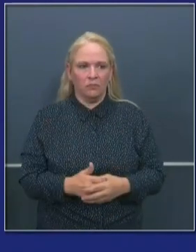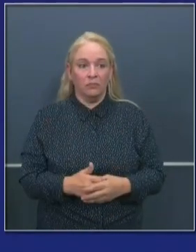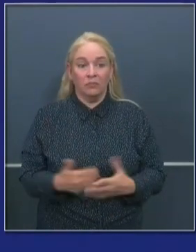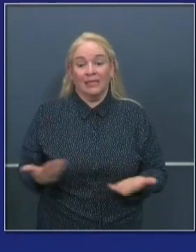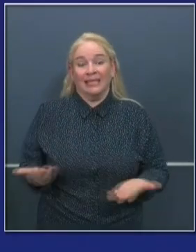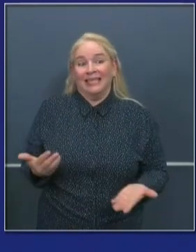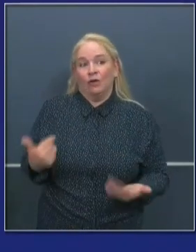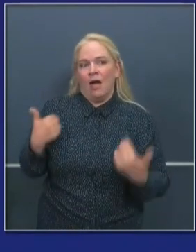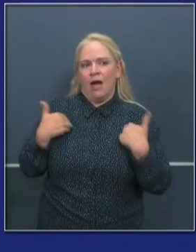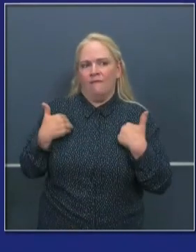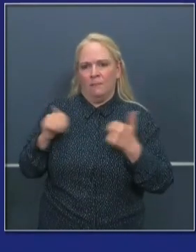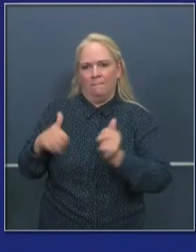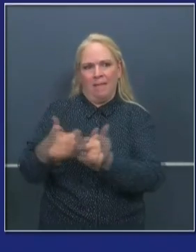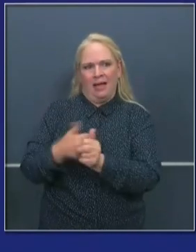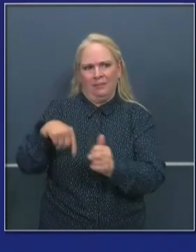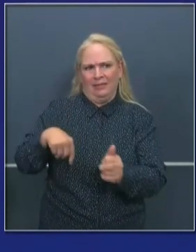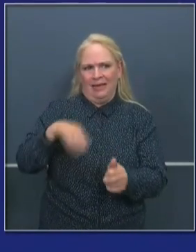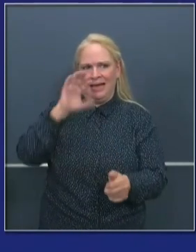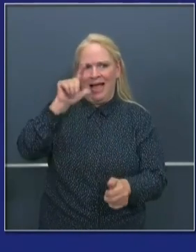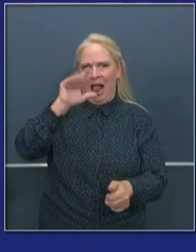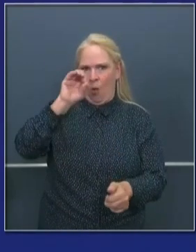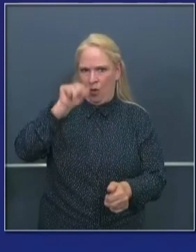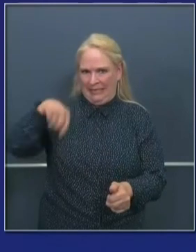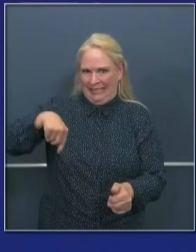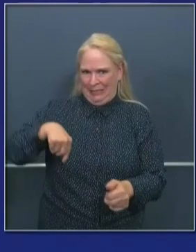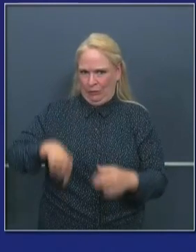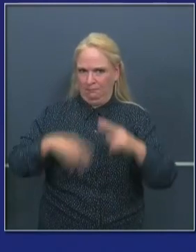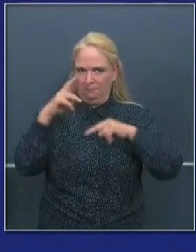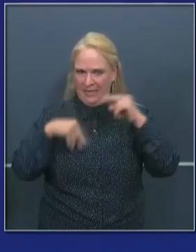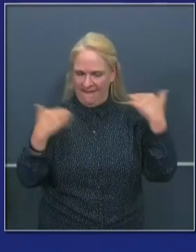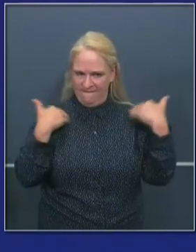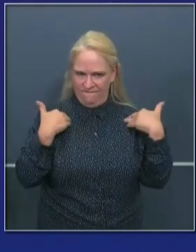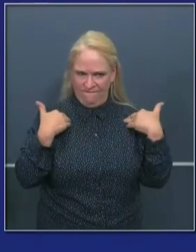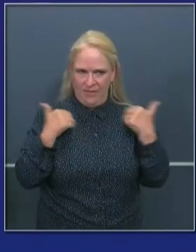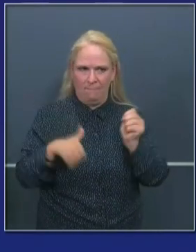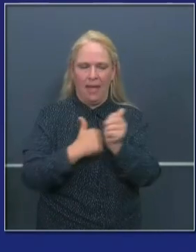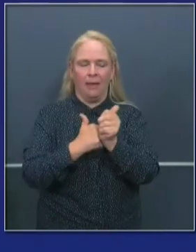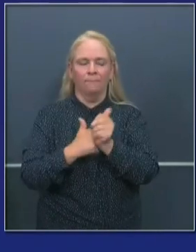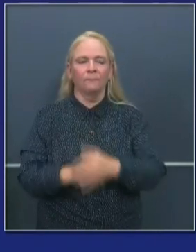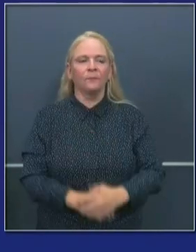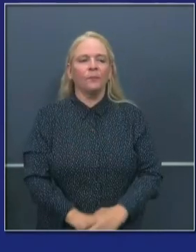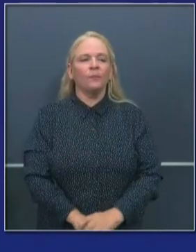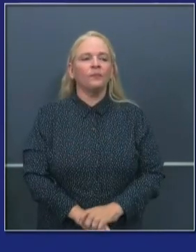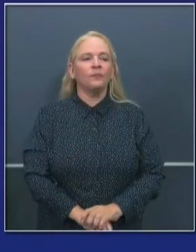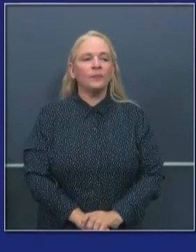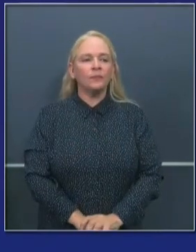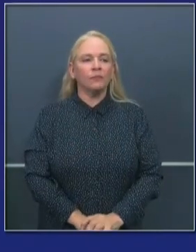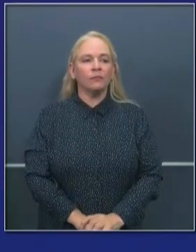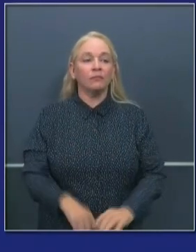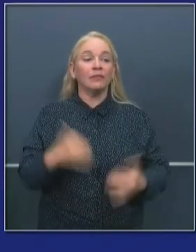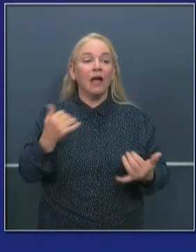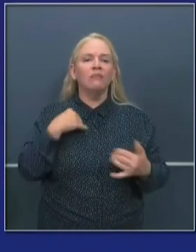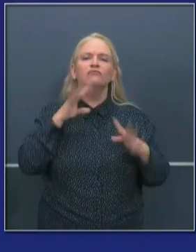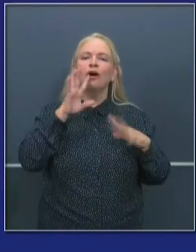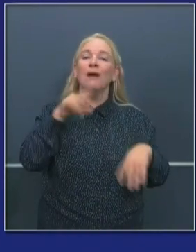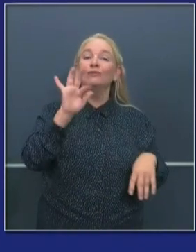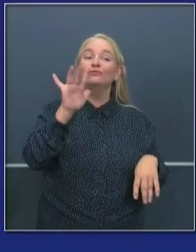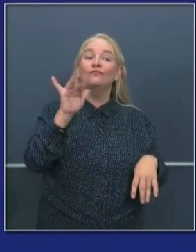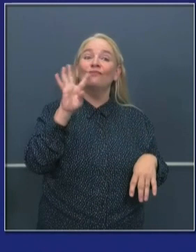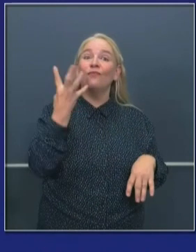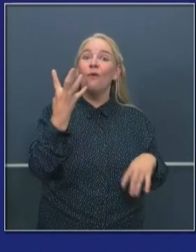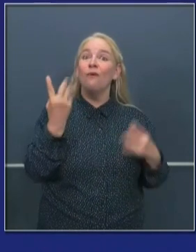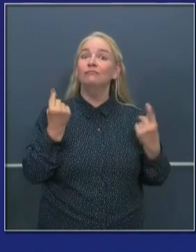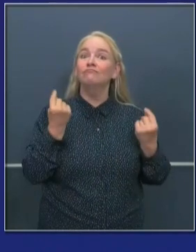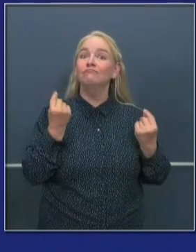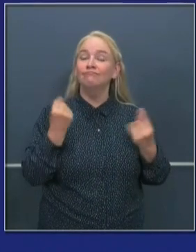Emergency Service, what we refer to as EMSA. As it relates to this 4th of July weekend, again, we have the